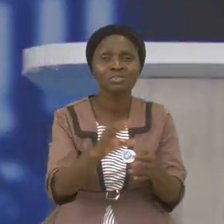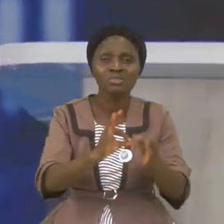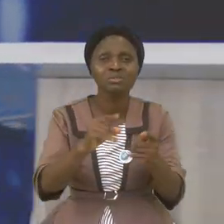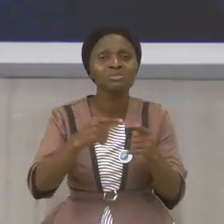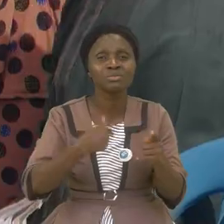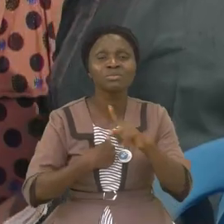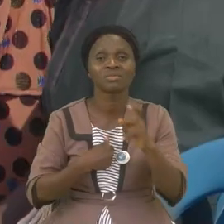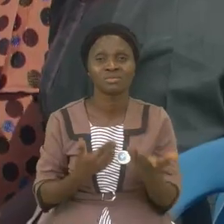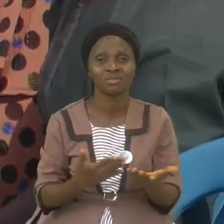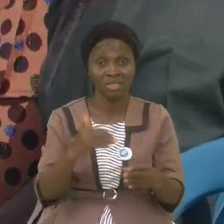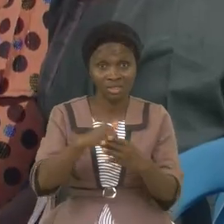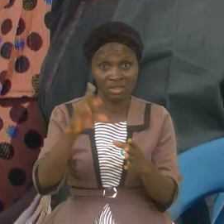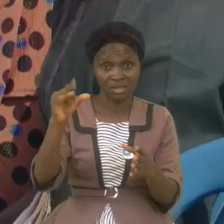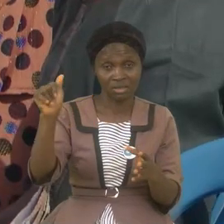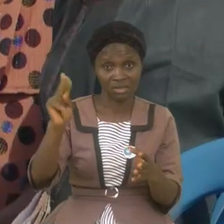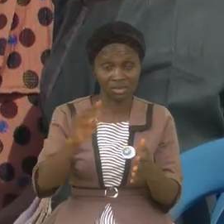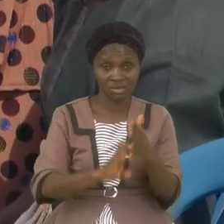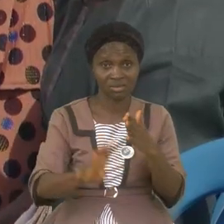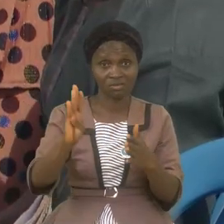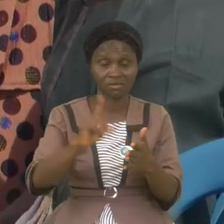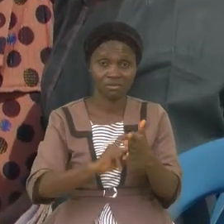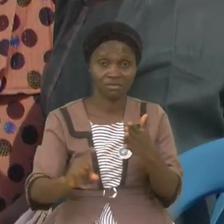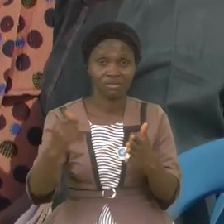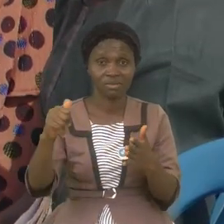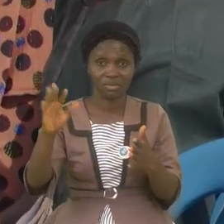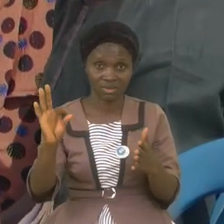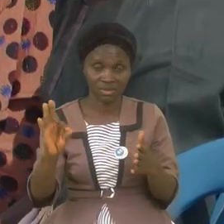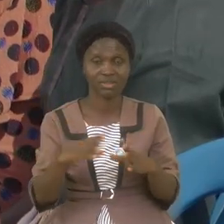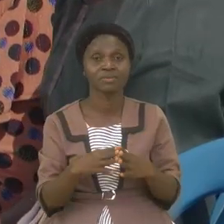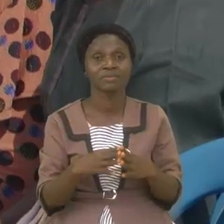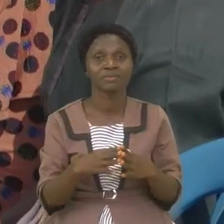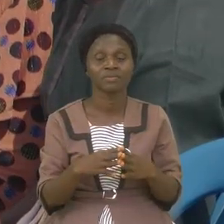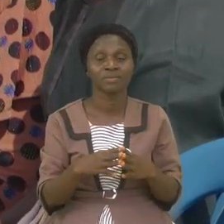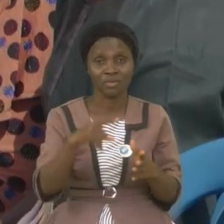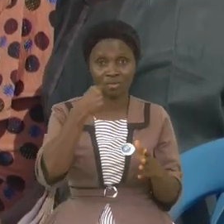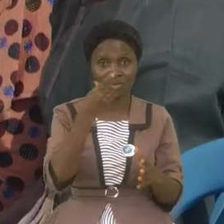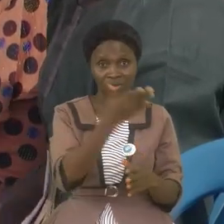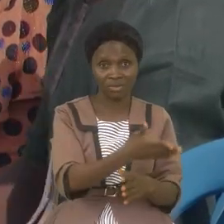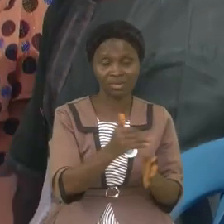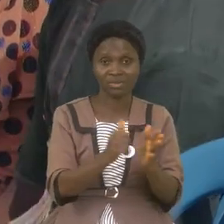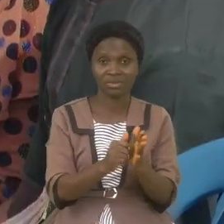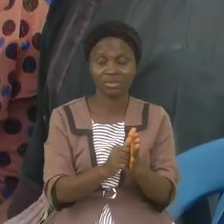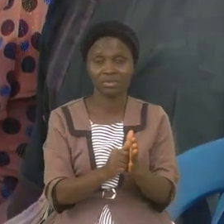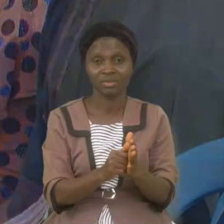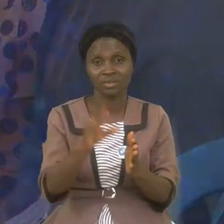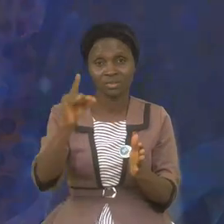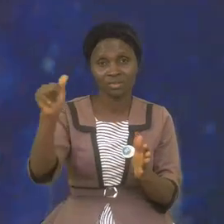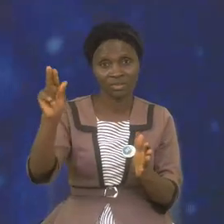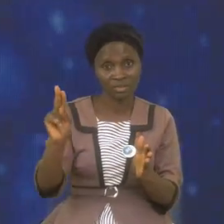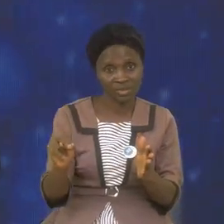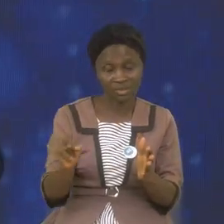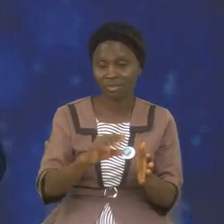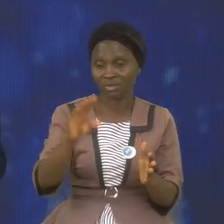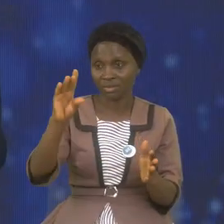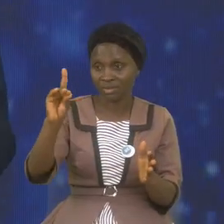verse 19. In Daniel chapter 4 verse 19, we're told about Daniel.